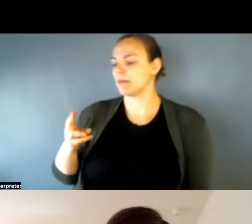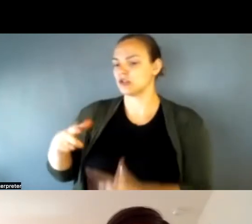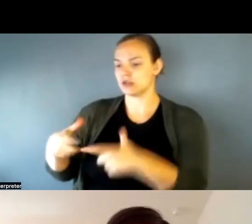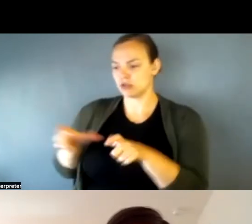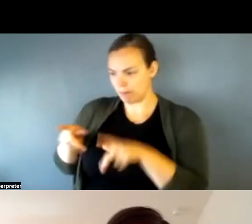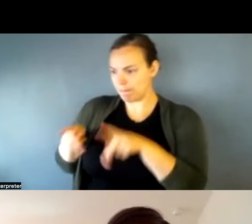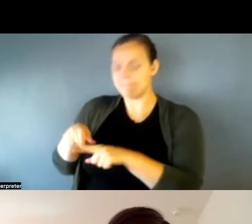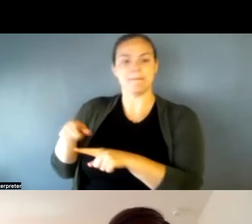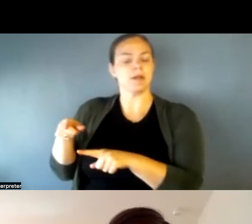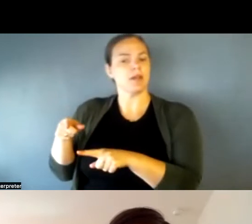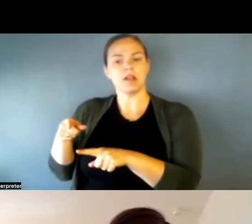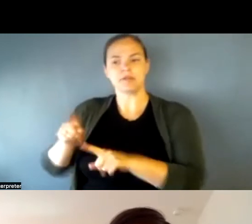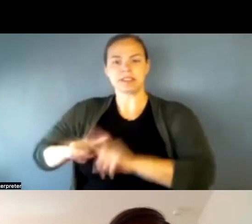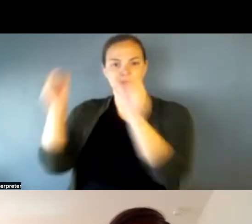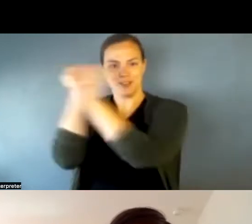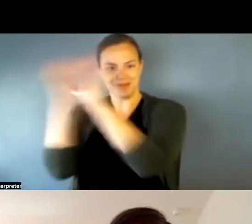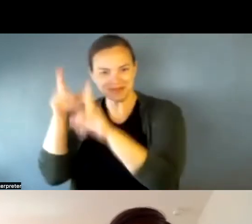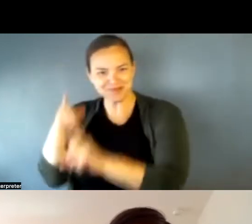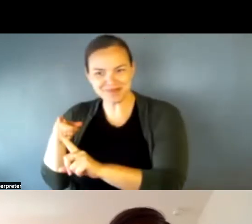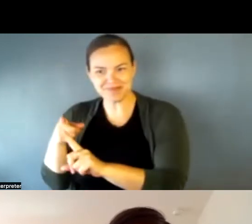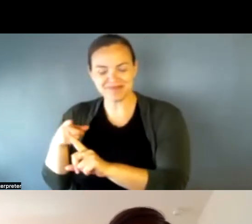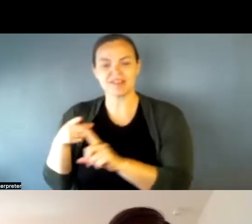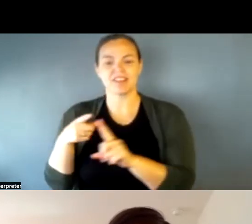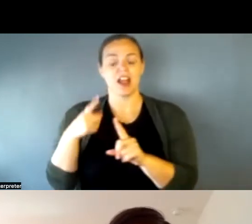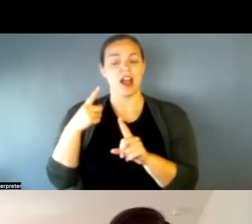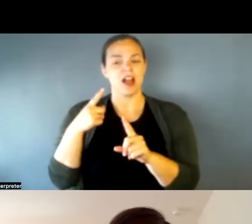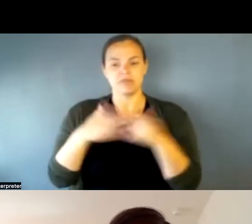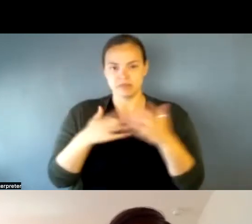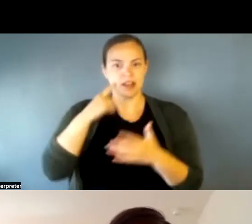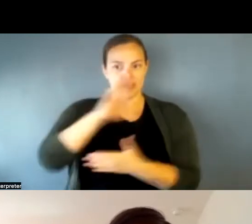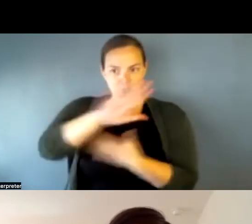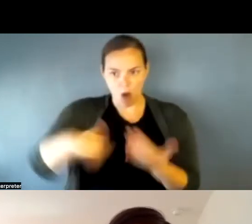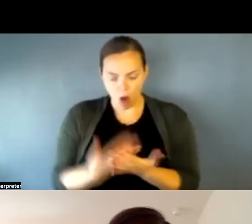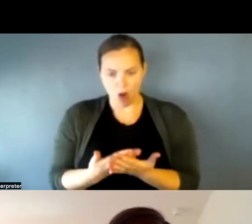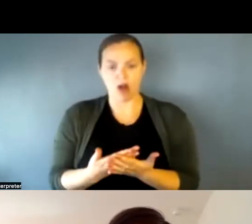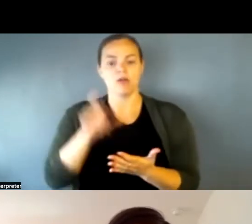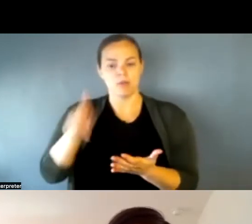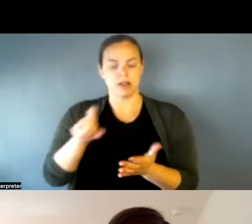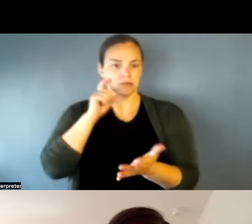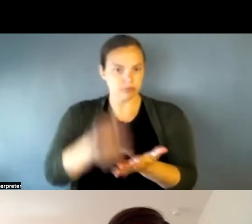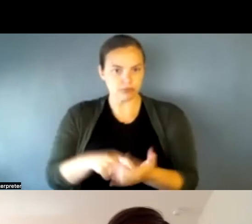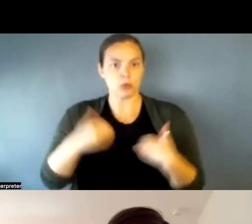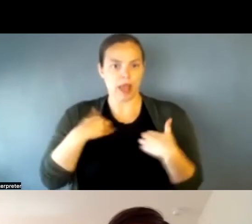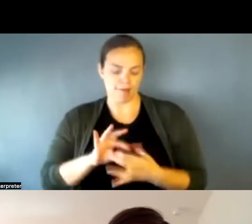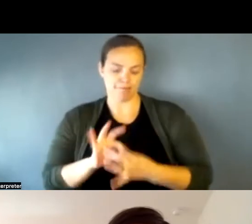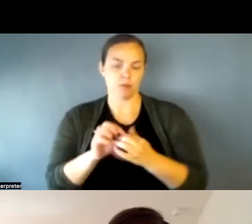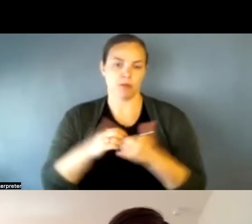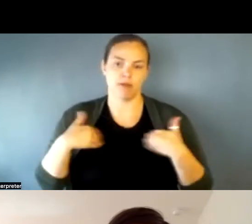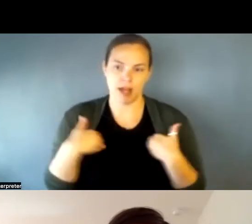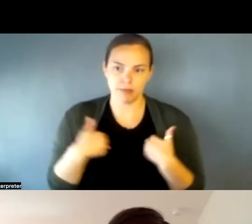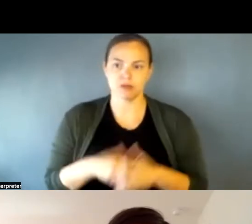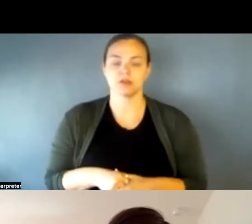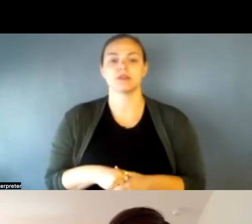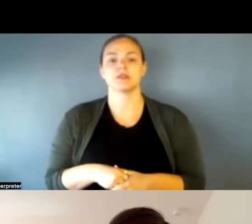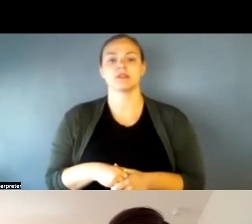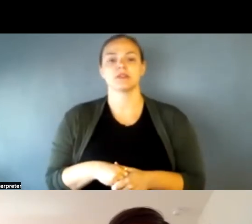for everybody, I think there's a recognition of that we have a connection with animals, that we have a social connection